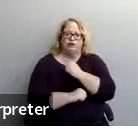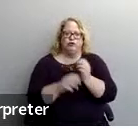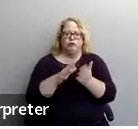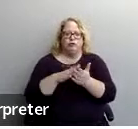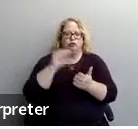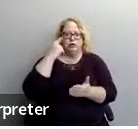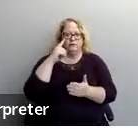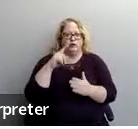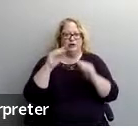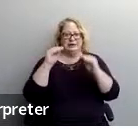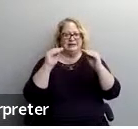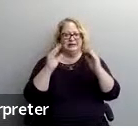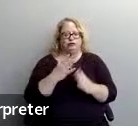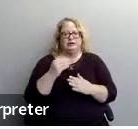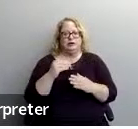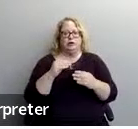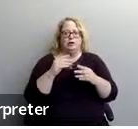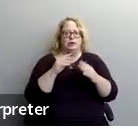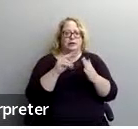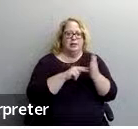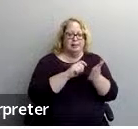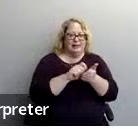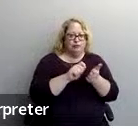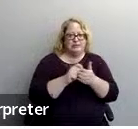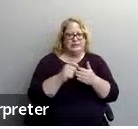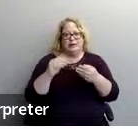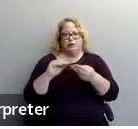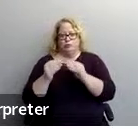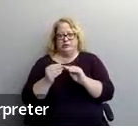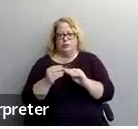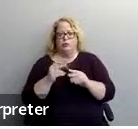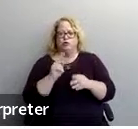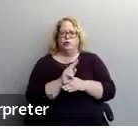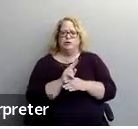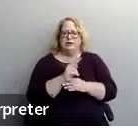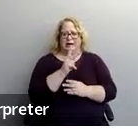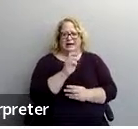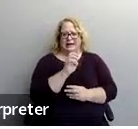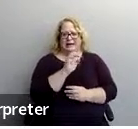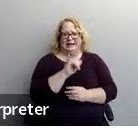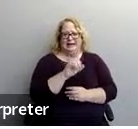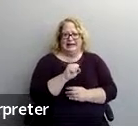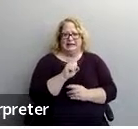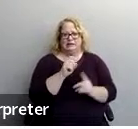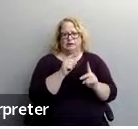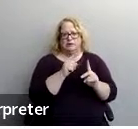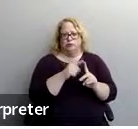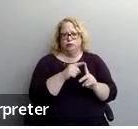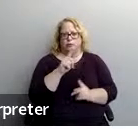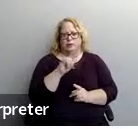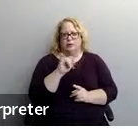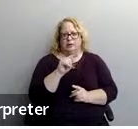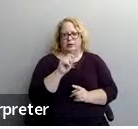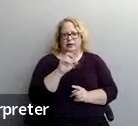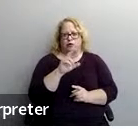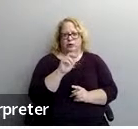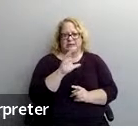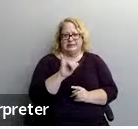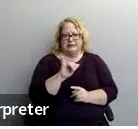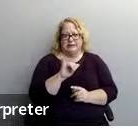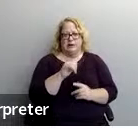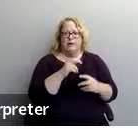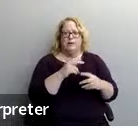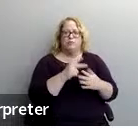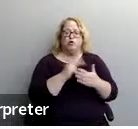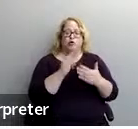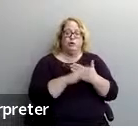for our teachers in literacy and numeracy. We're using a Keys to Literacy program, which has received really